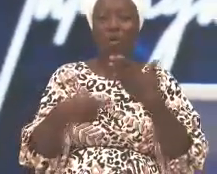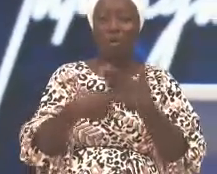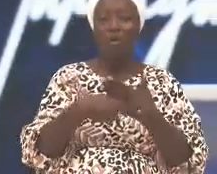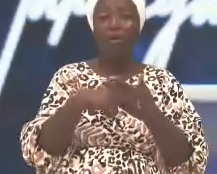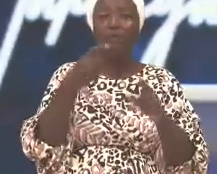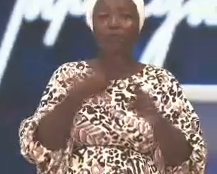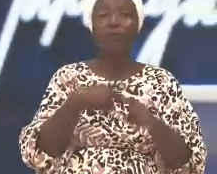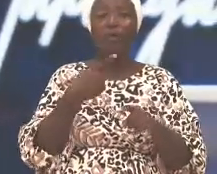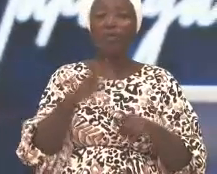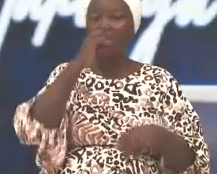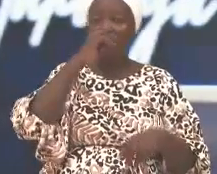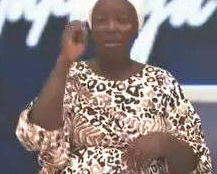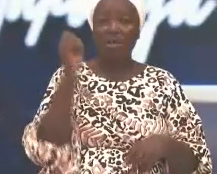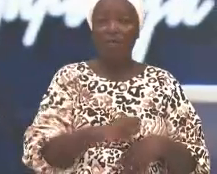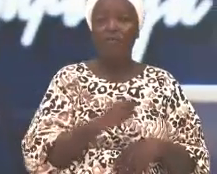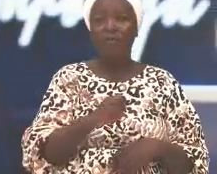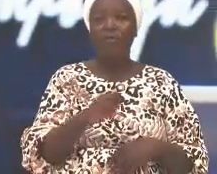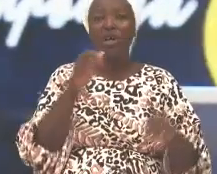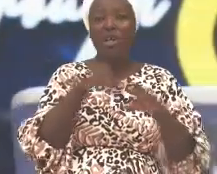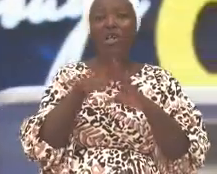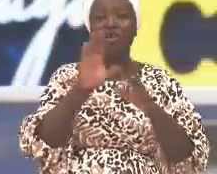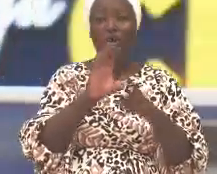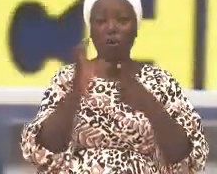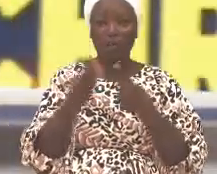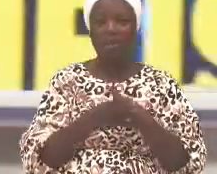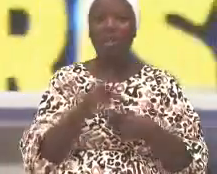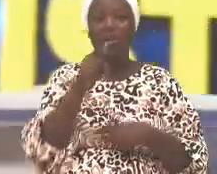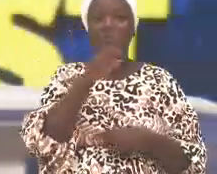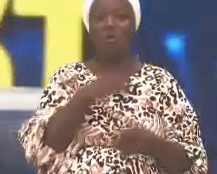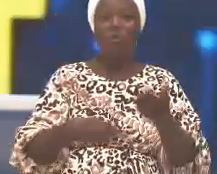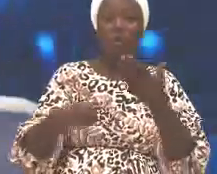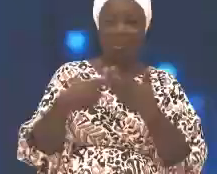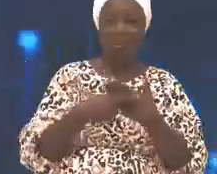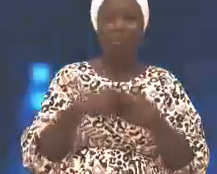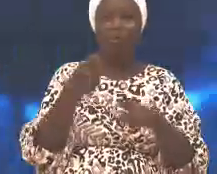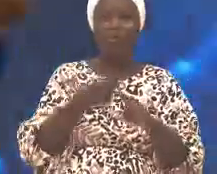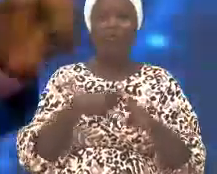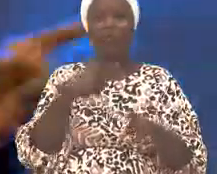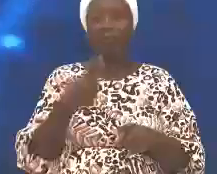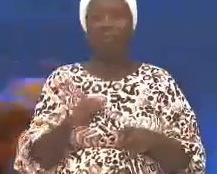the evil in your community. You return from the